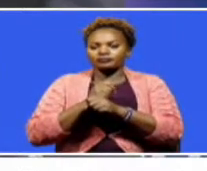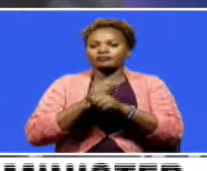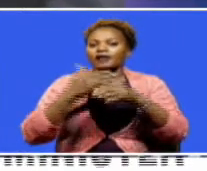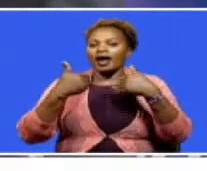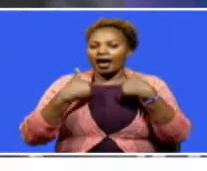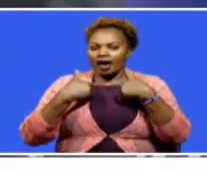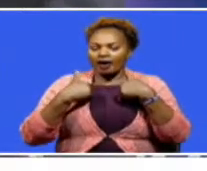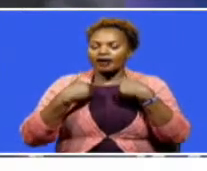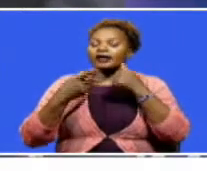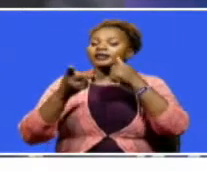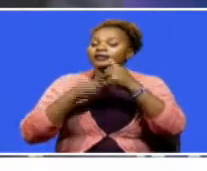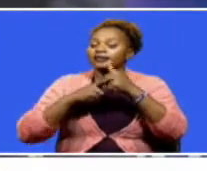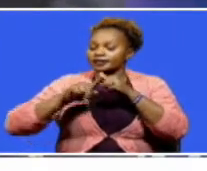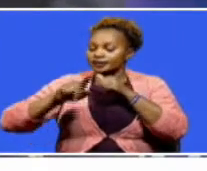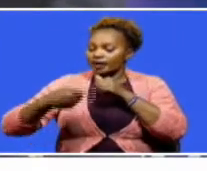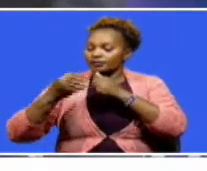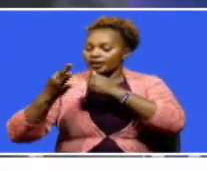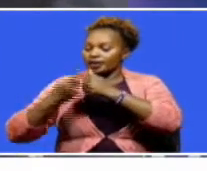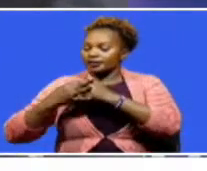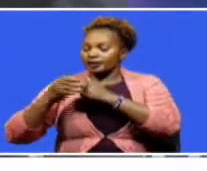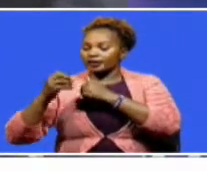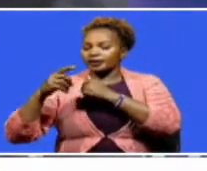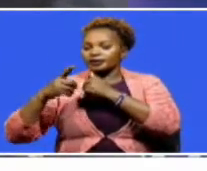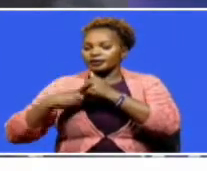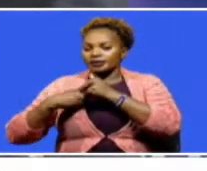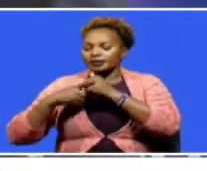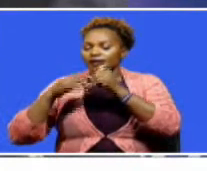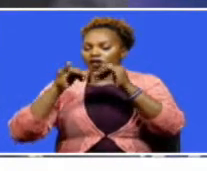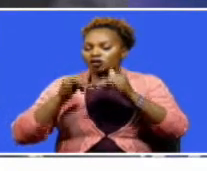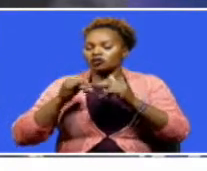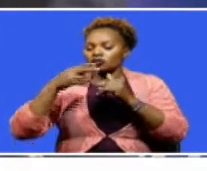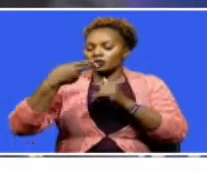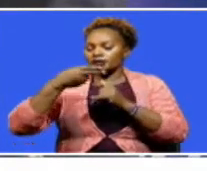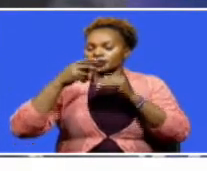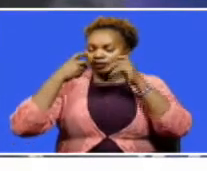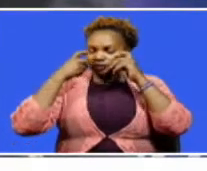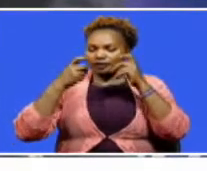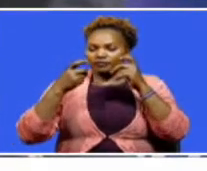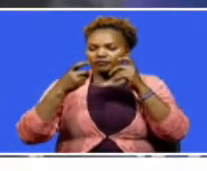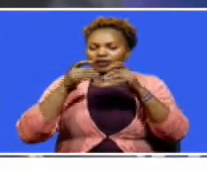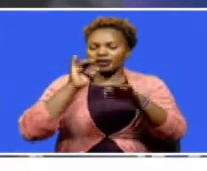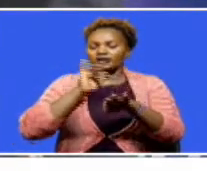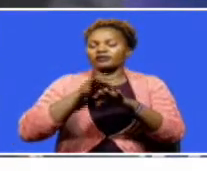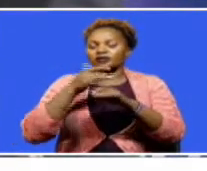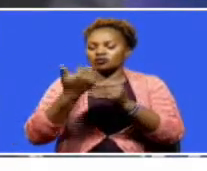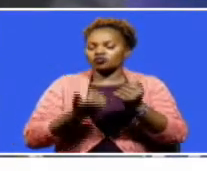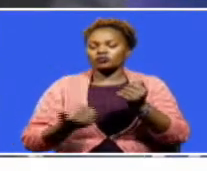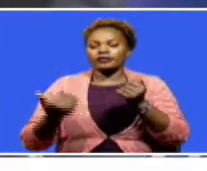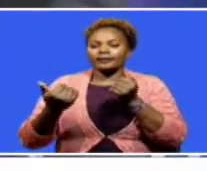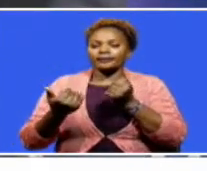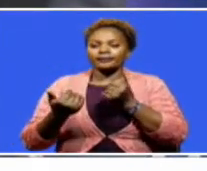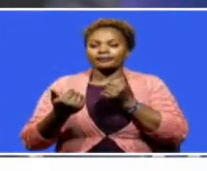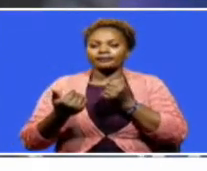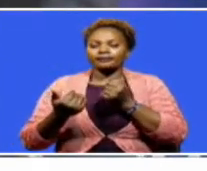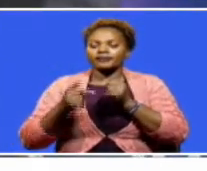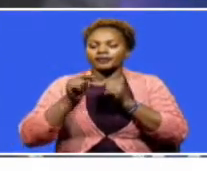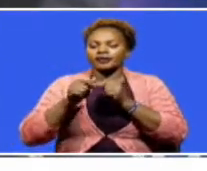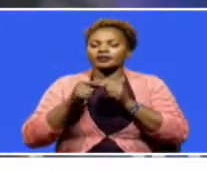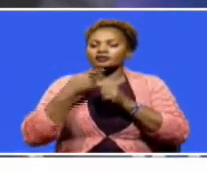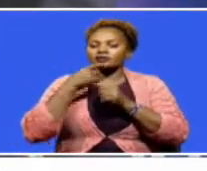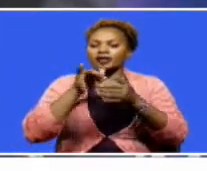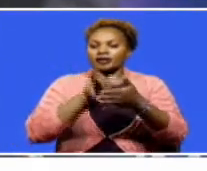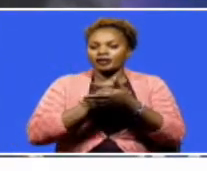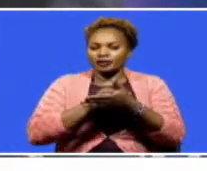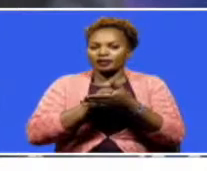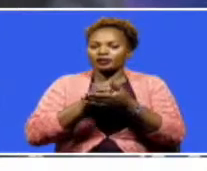We have 6,806 new HIV infections amongst our children. This is to say